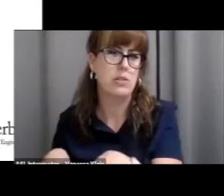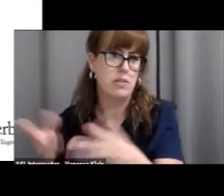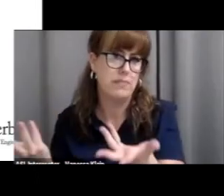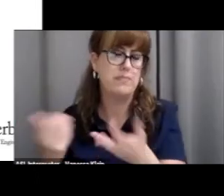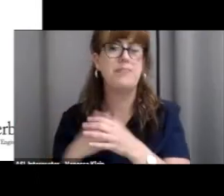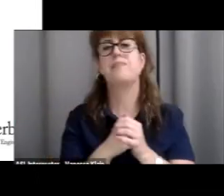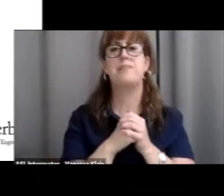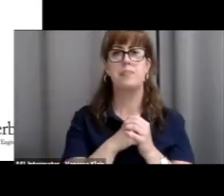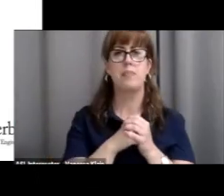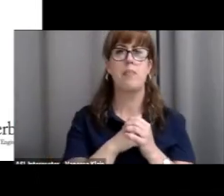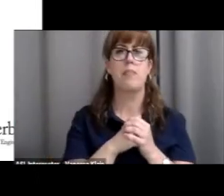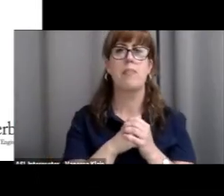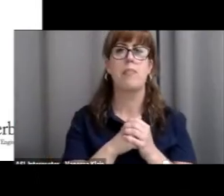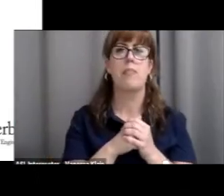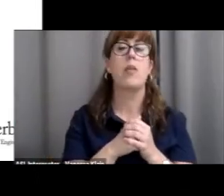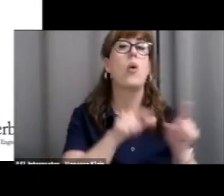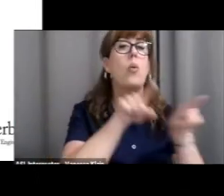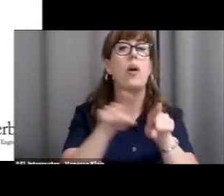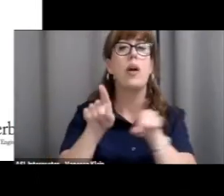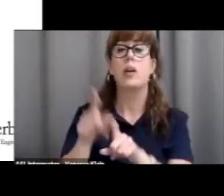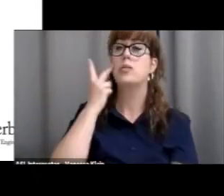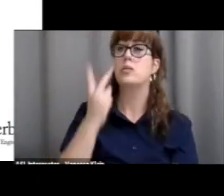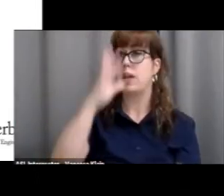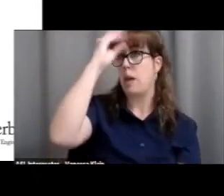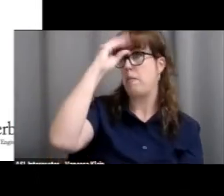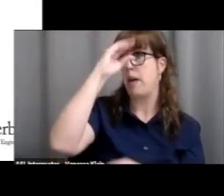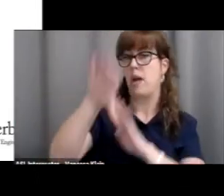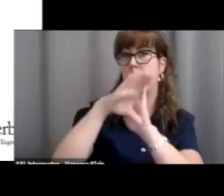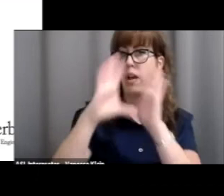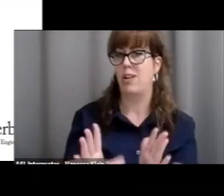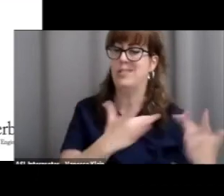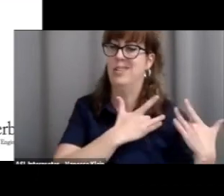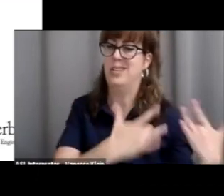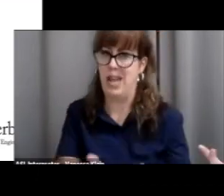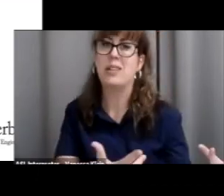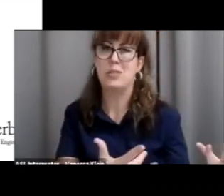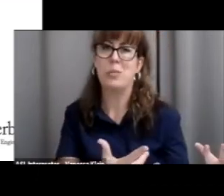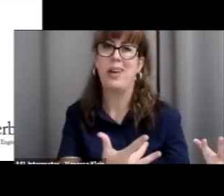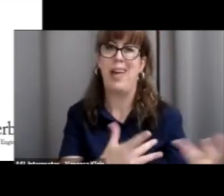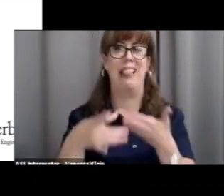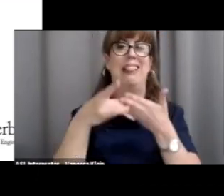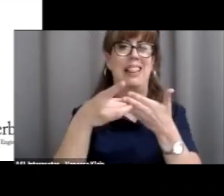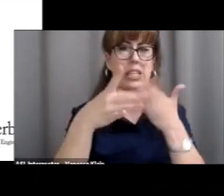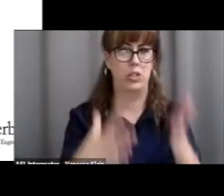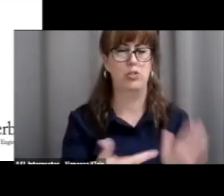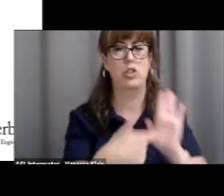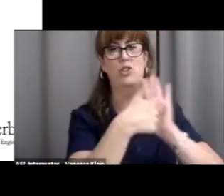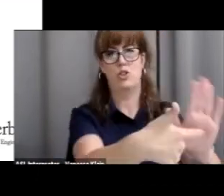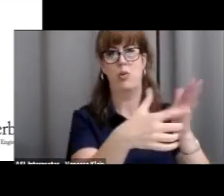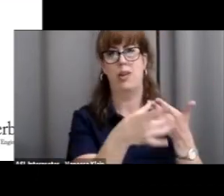We see that male characters are also shown as more likely to be leaders. So it's for male characters